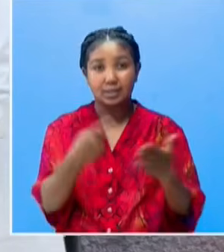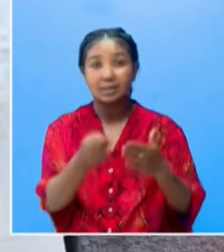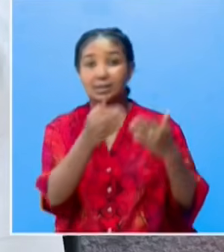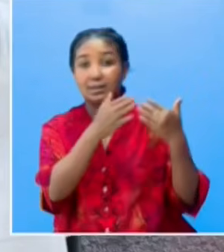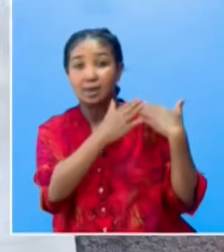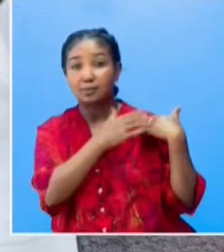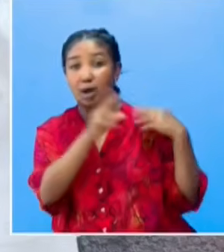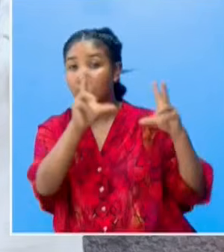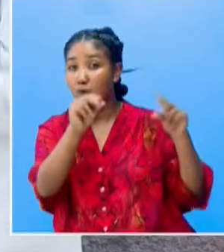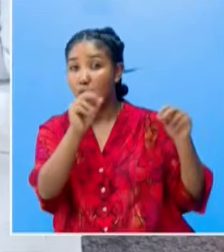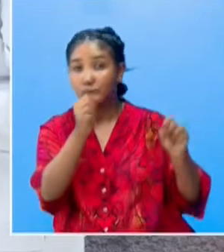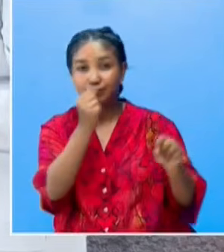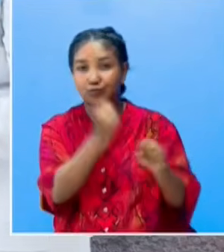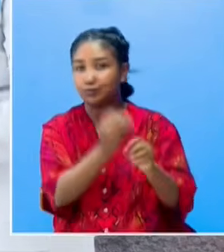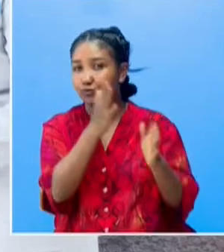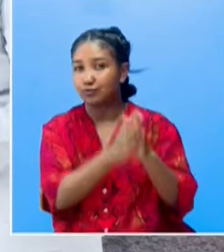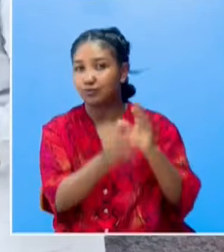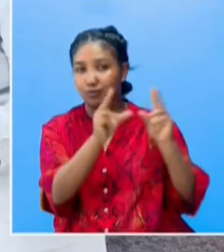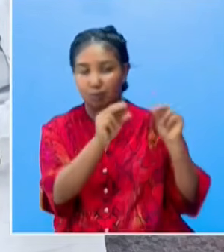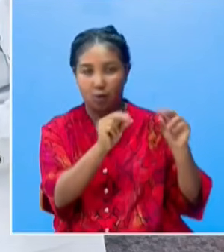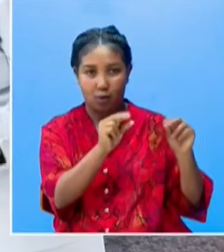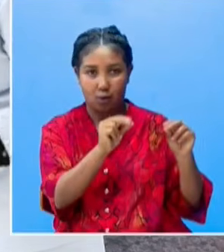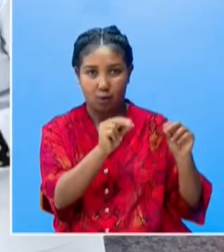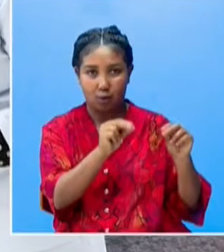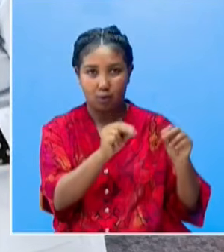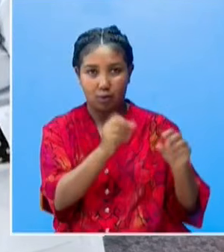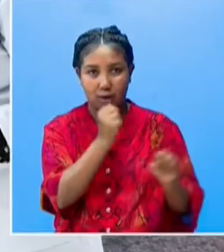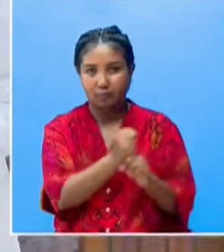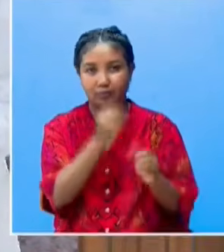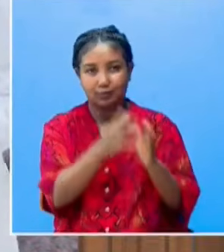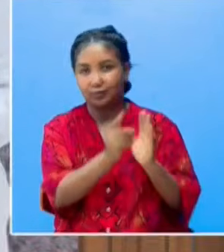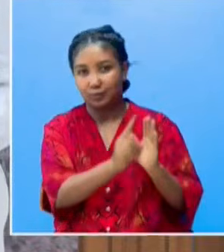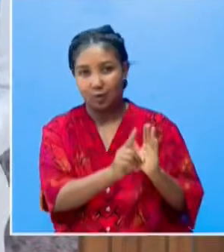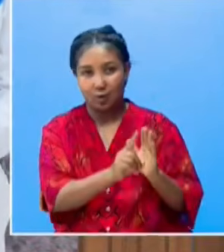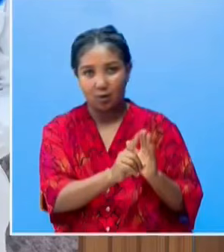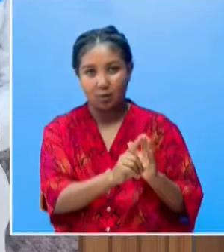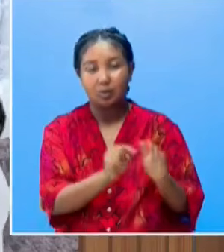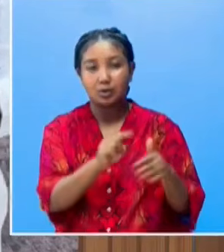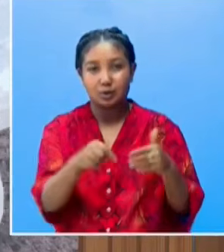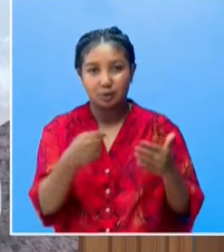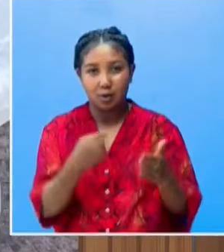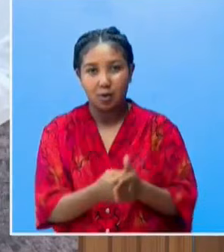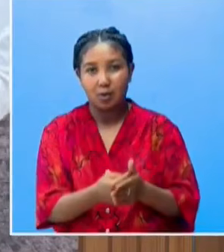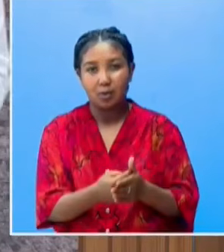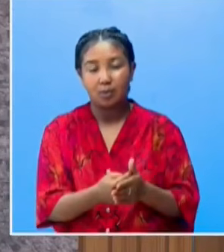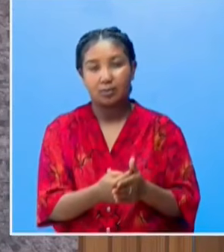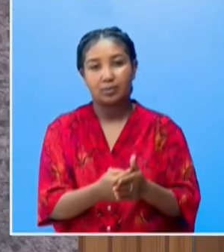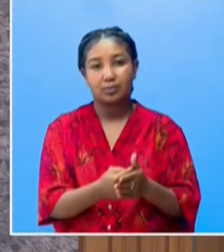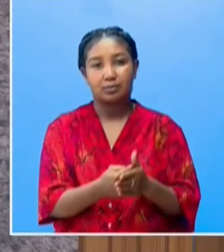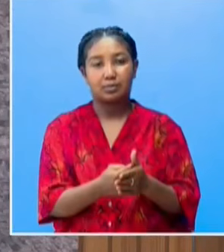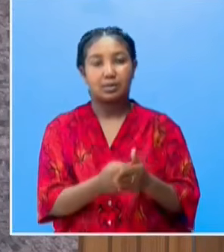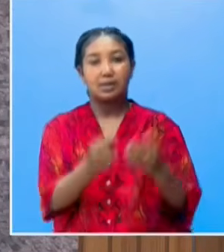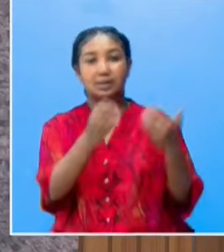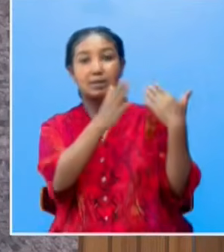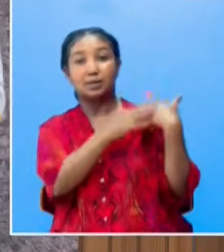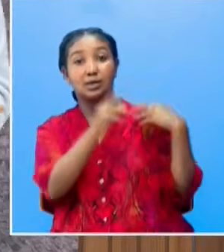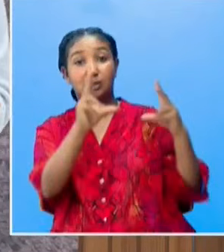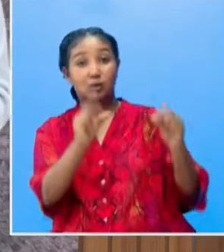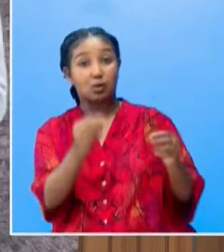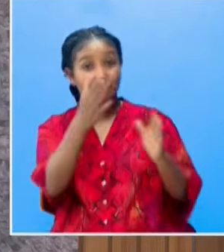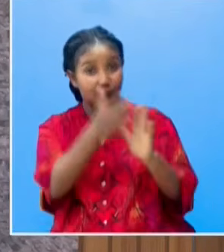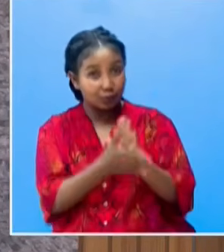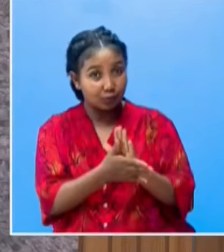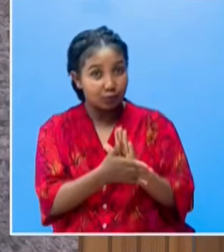subjects are not the one that perform these activities. So, since our subject is not the